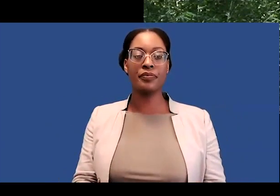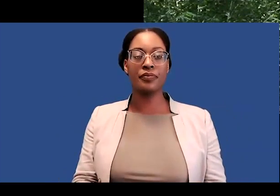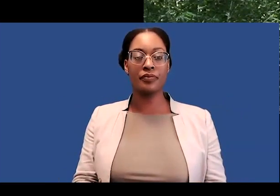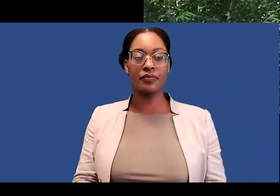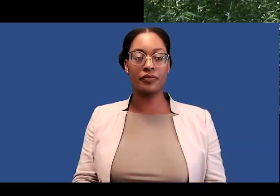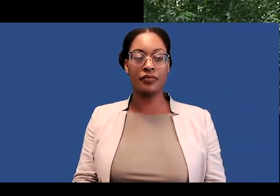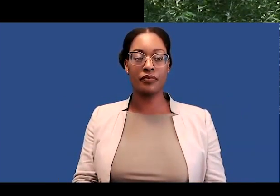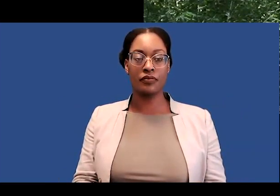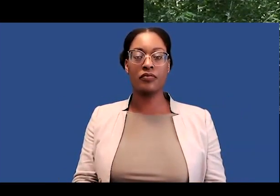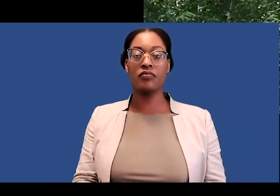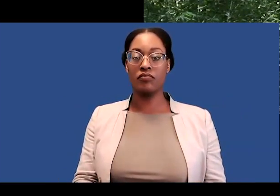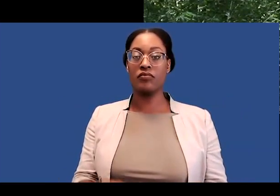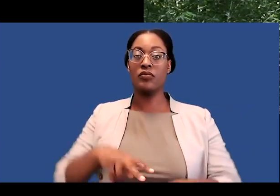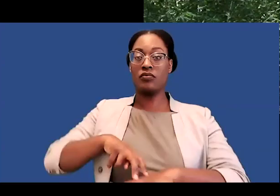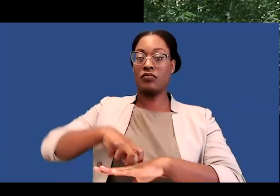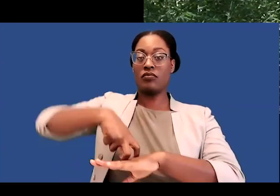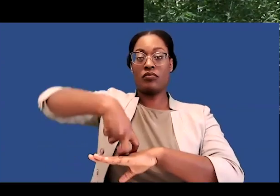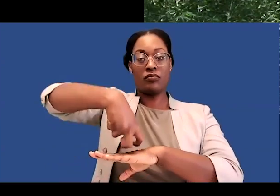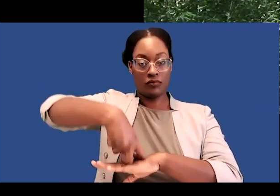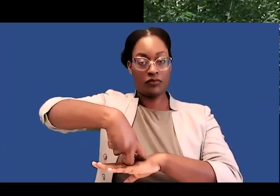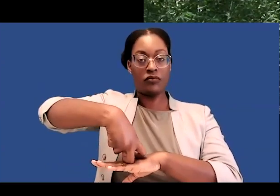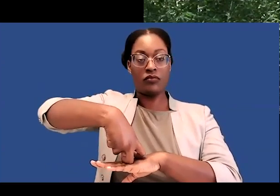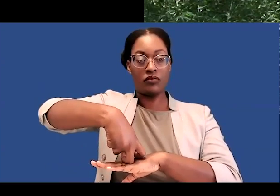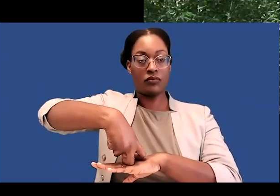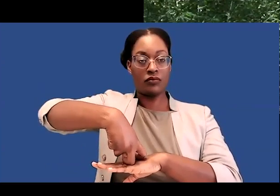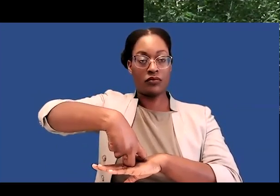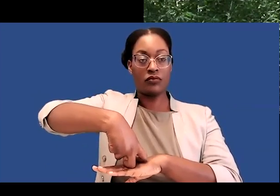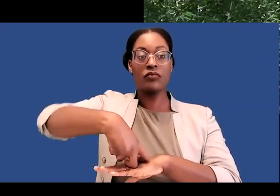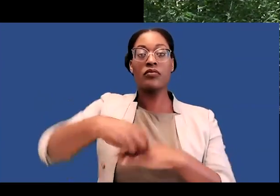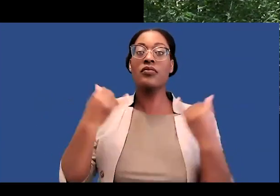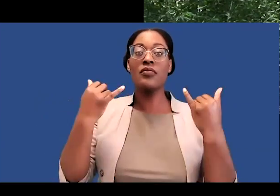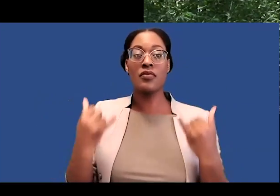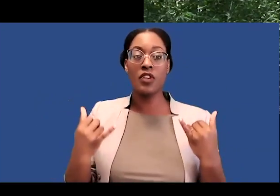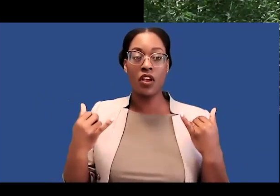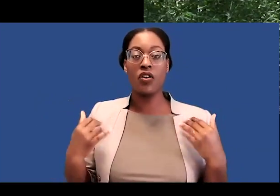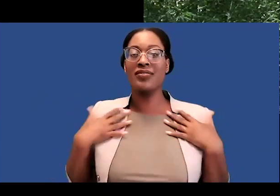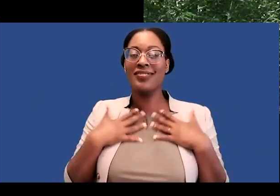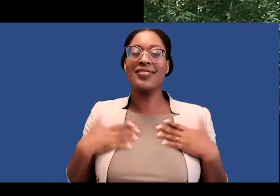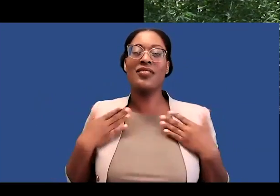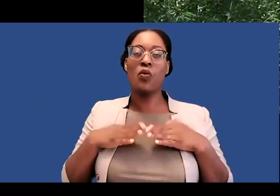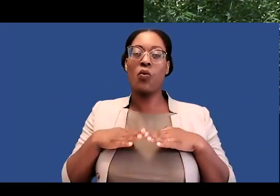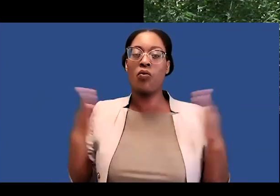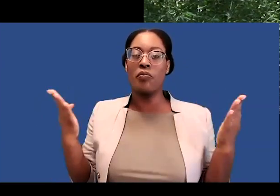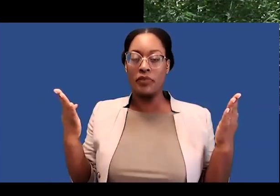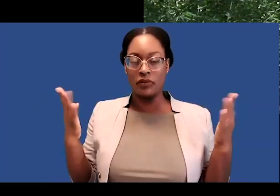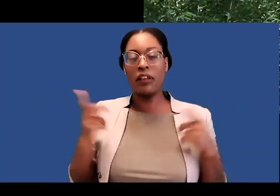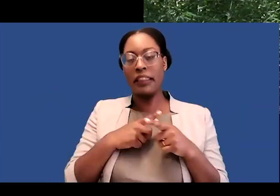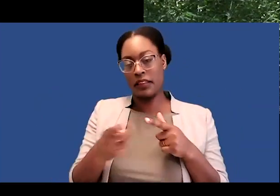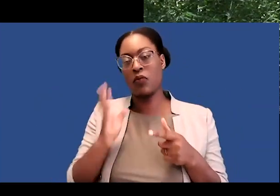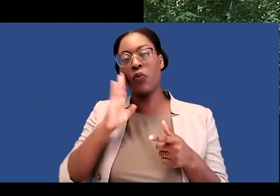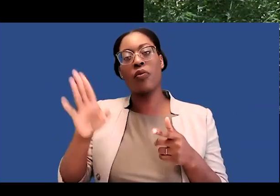Here we're going to go ahead and lift up onto the knees. And we're just going to do a chest opener before we end our